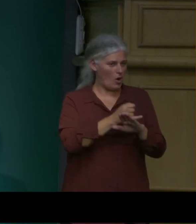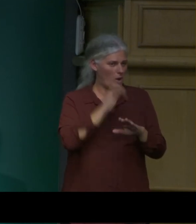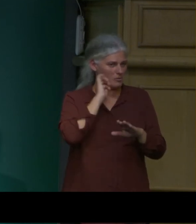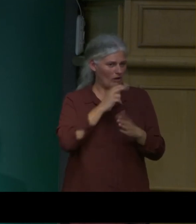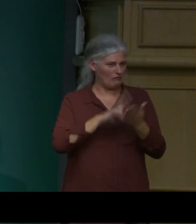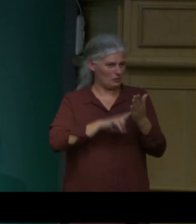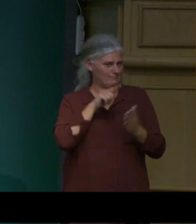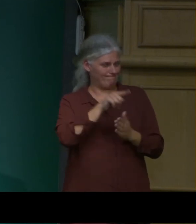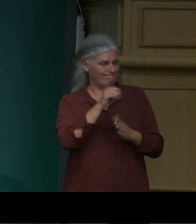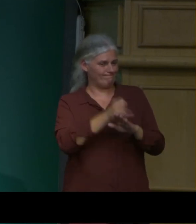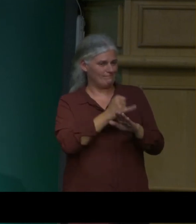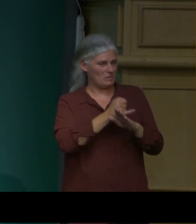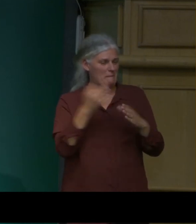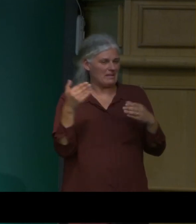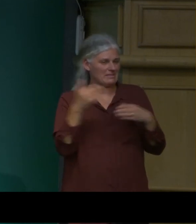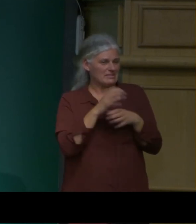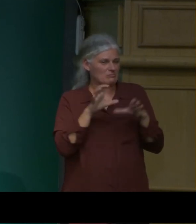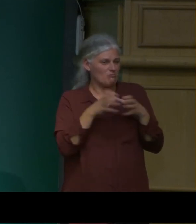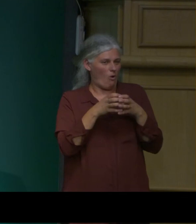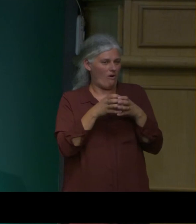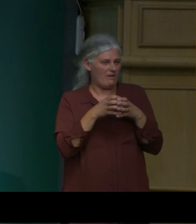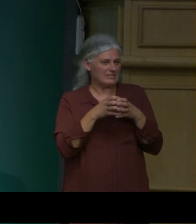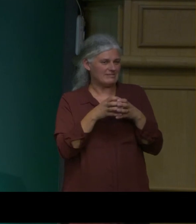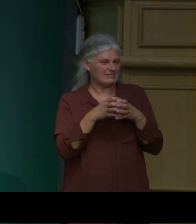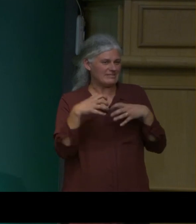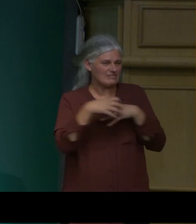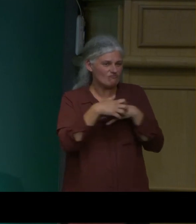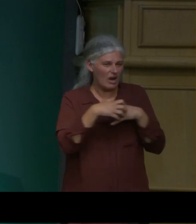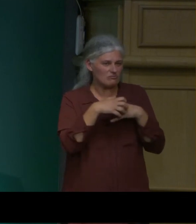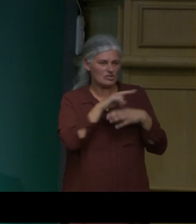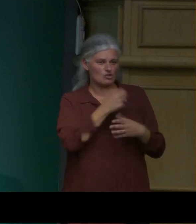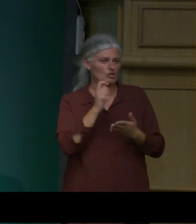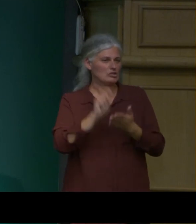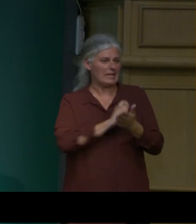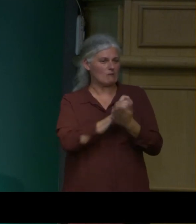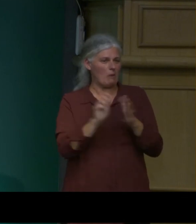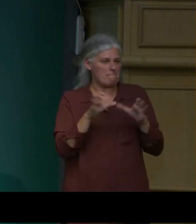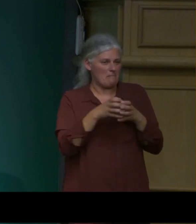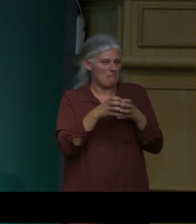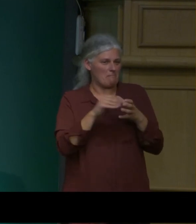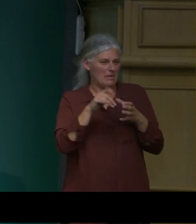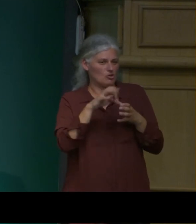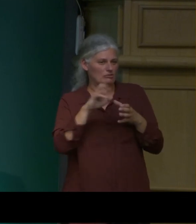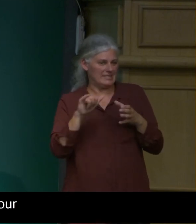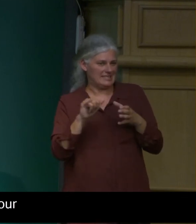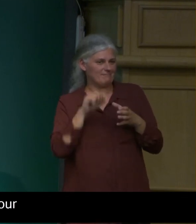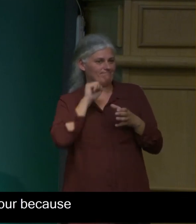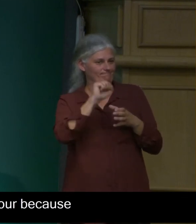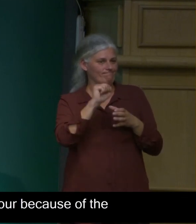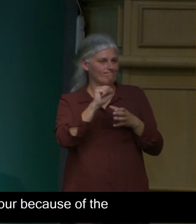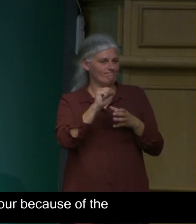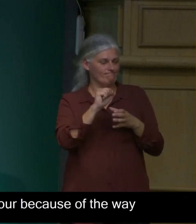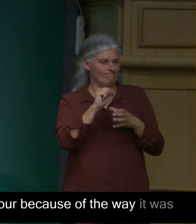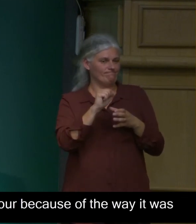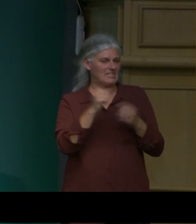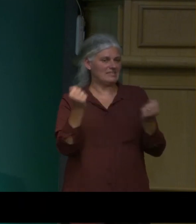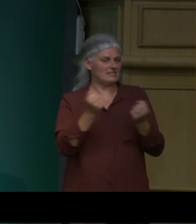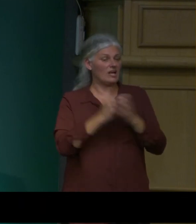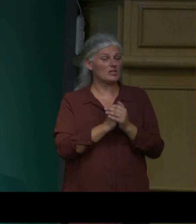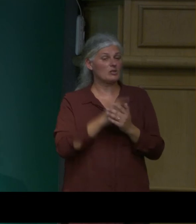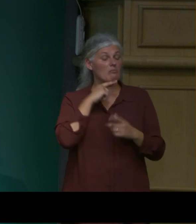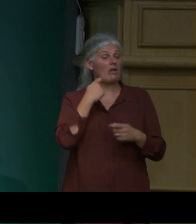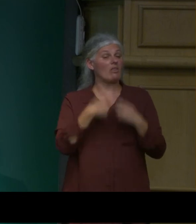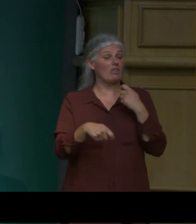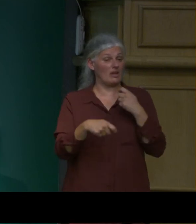was being used by a small violent and non-democratic minority who claimed it as their Banner however they failed to